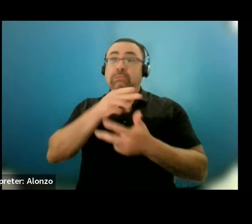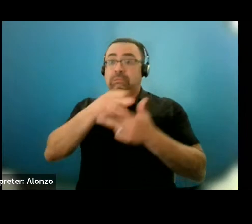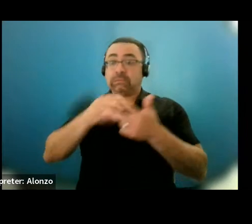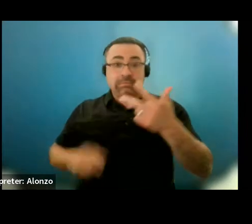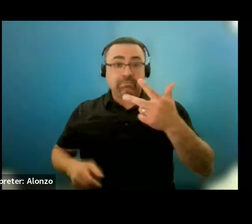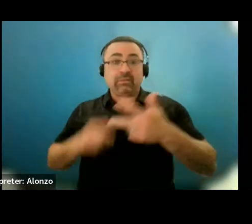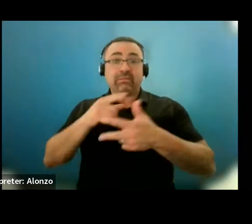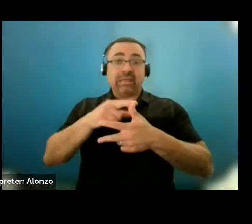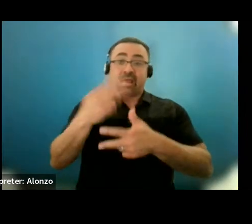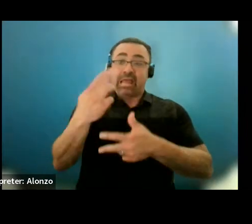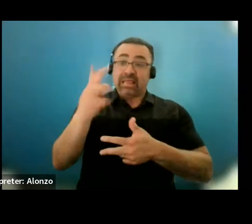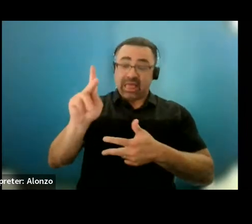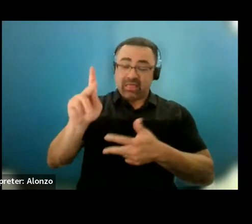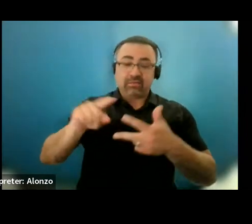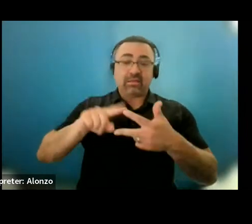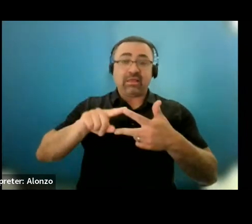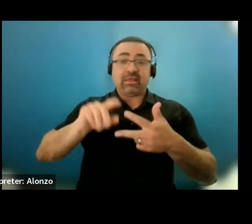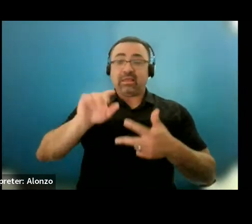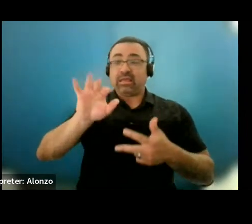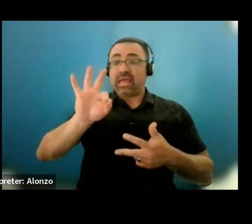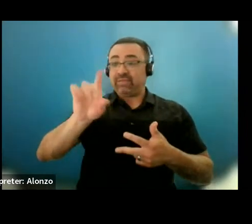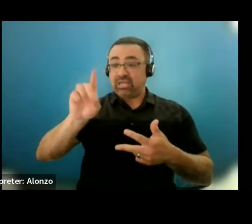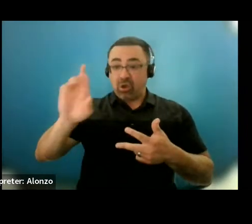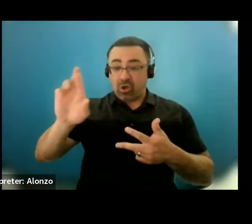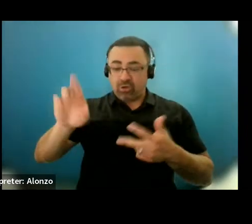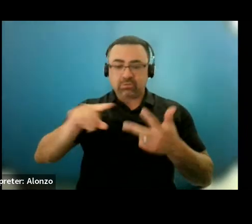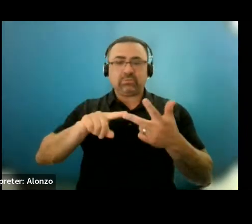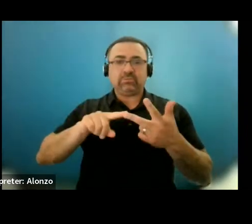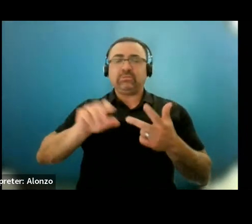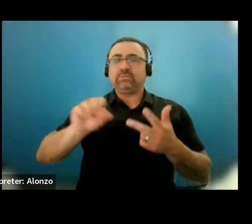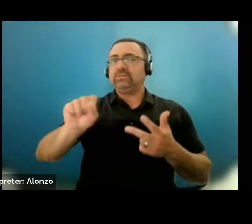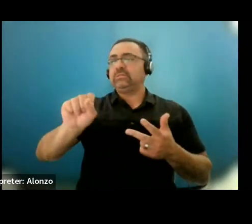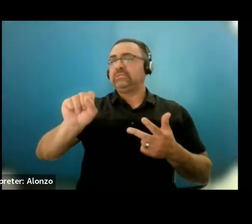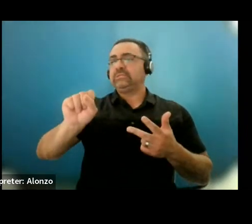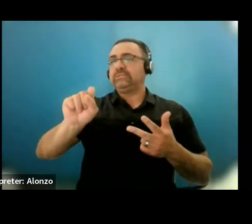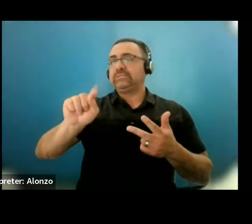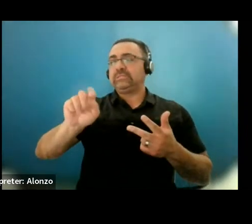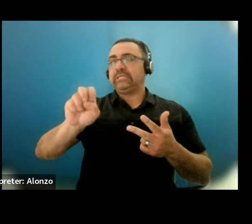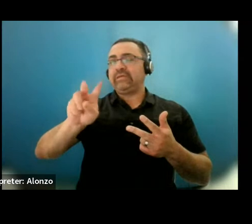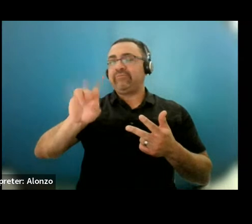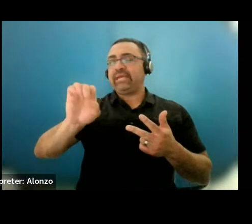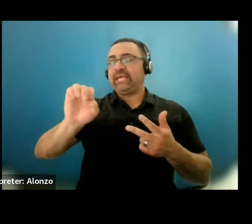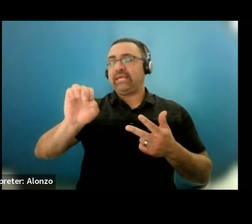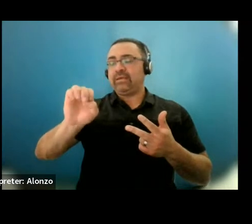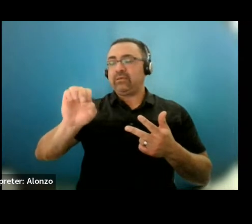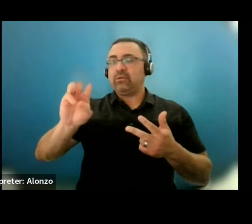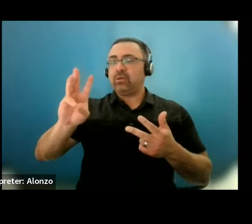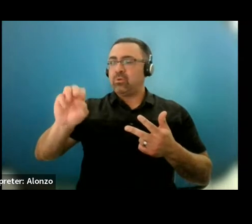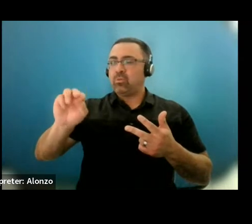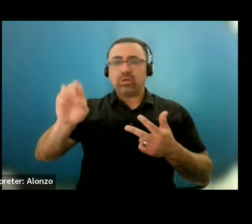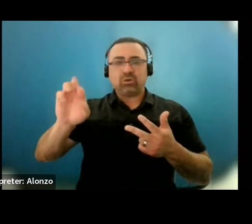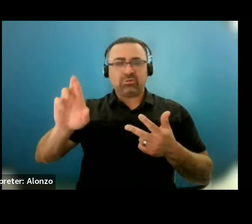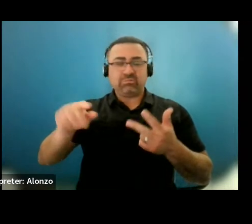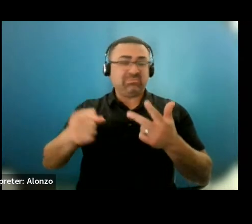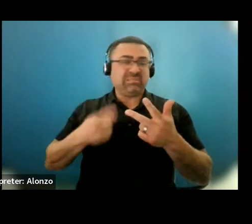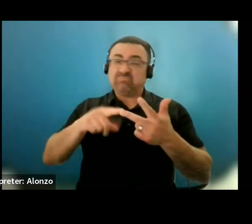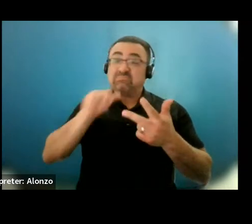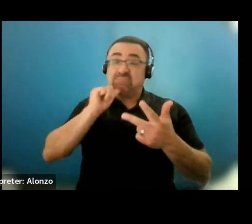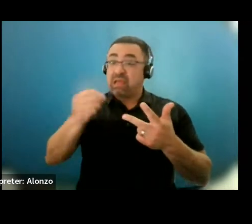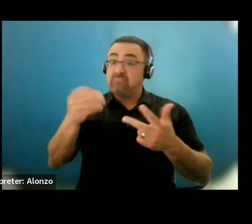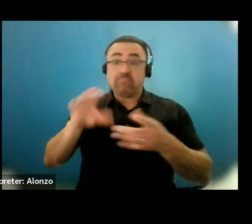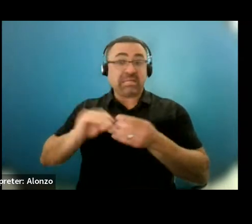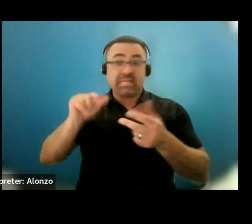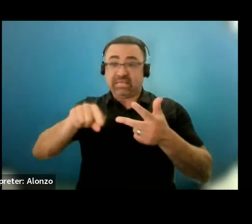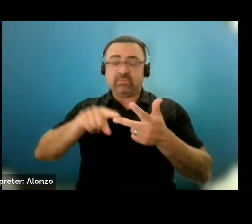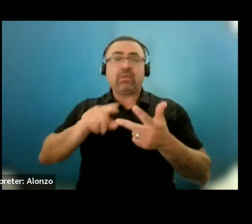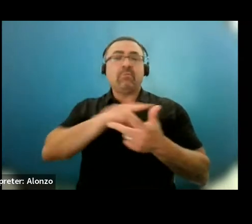probably get Helen Keller, FDR, and Stevie Wonder. And you may not even get Stevie Wonder for that, but they